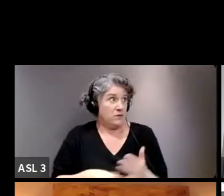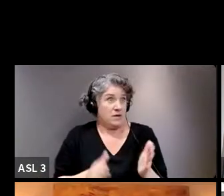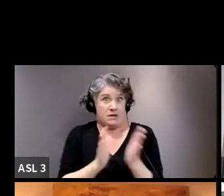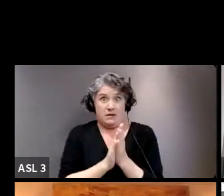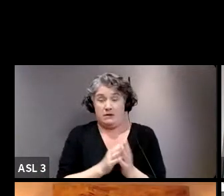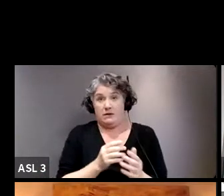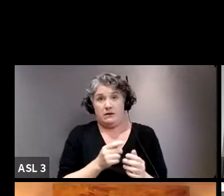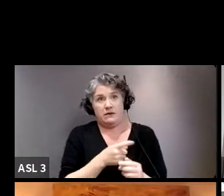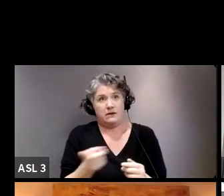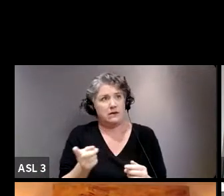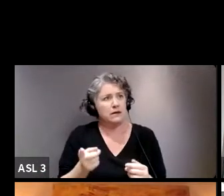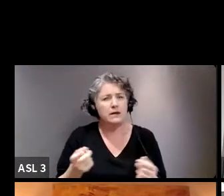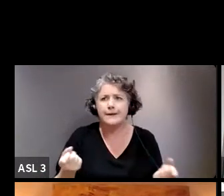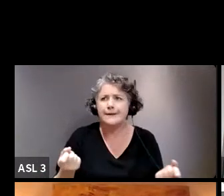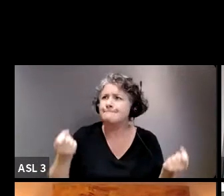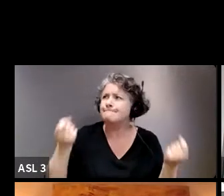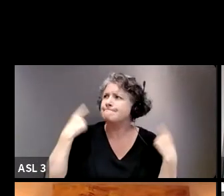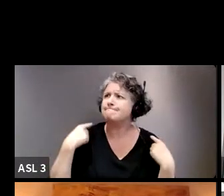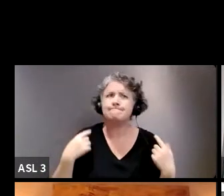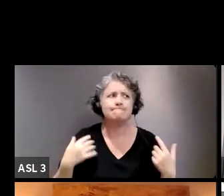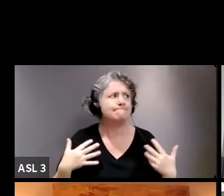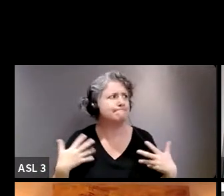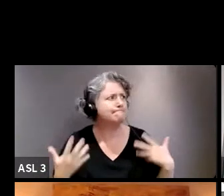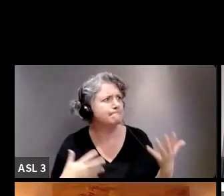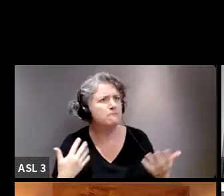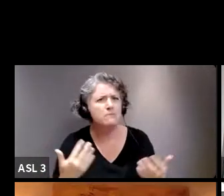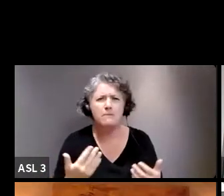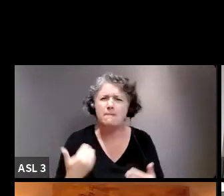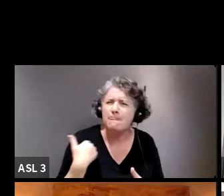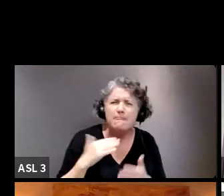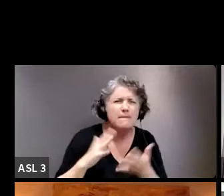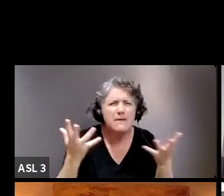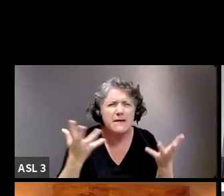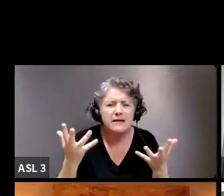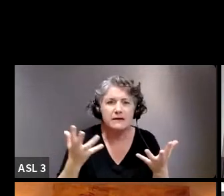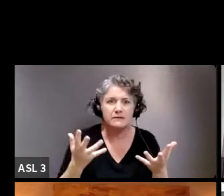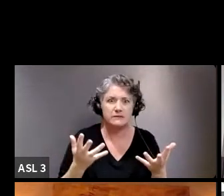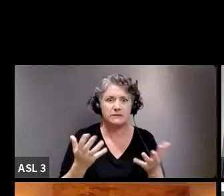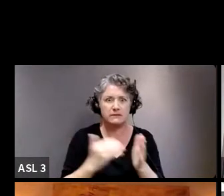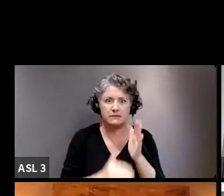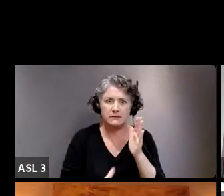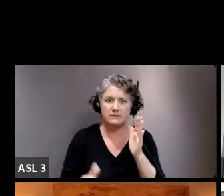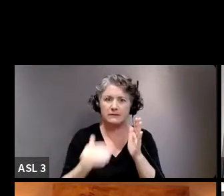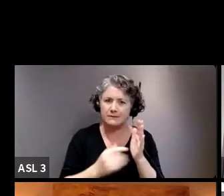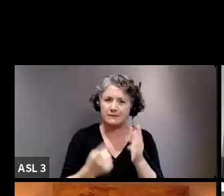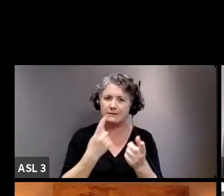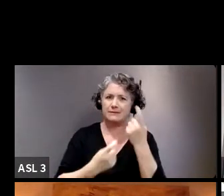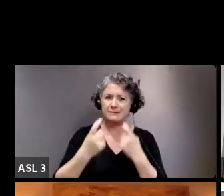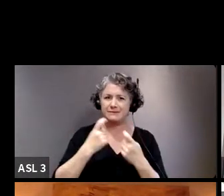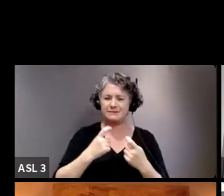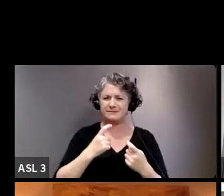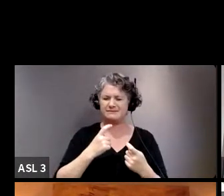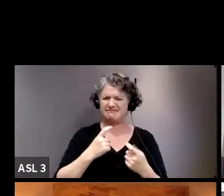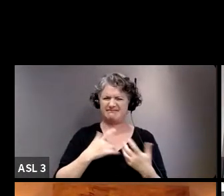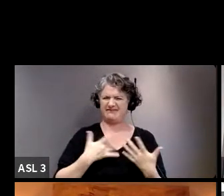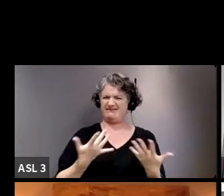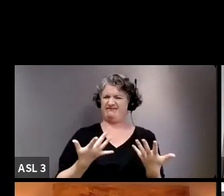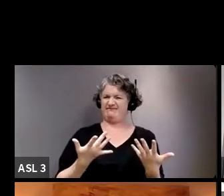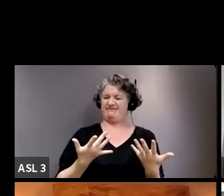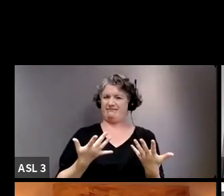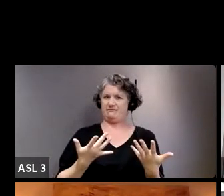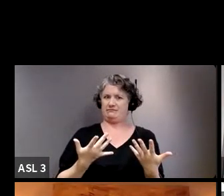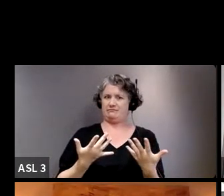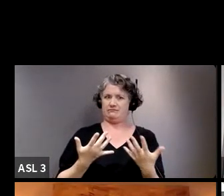really like you just forget it before the next meeting um so yeah and i i don't really appreciate like being put on the